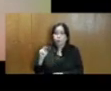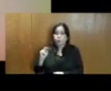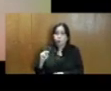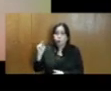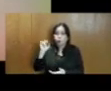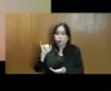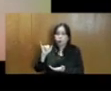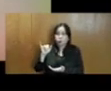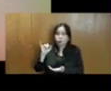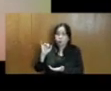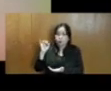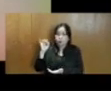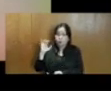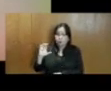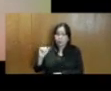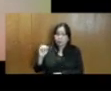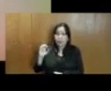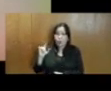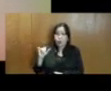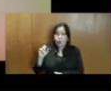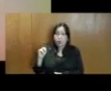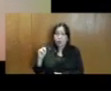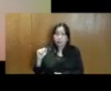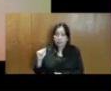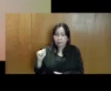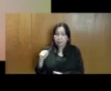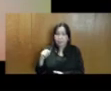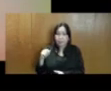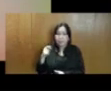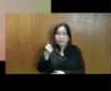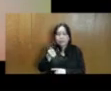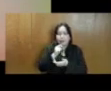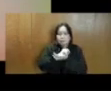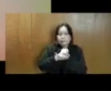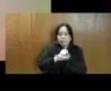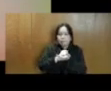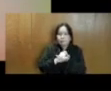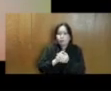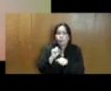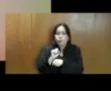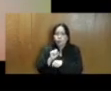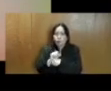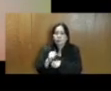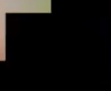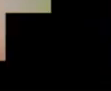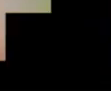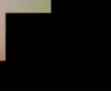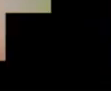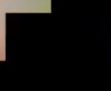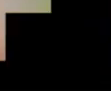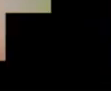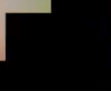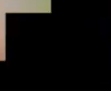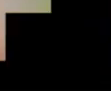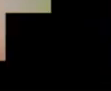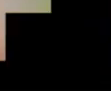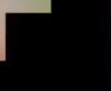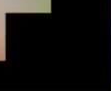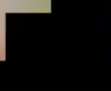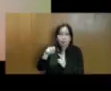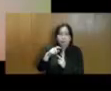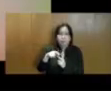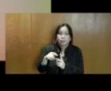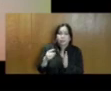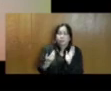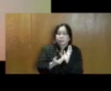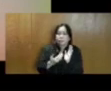Carolina, in the United States. He is the lead author of Workers and the Green Energy Transition, Evidence from 300